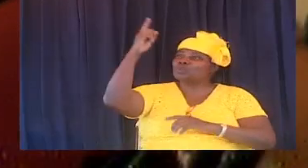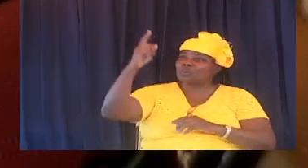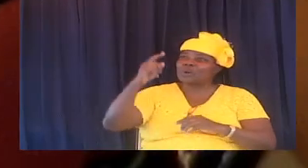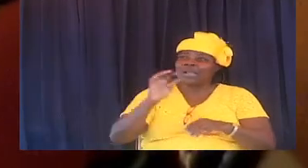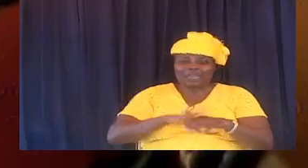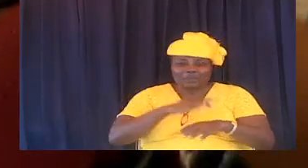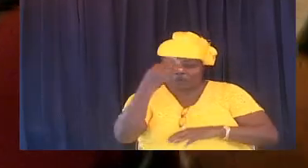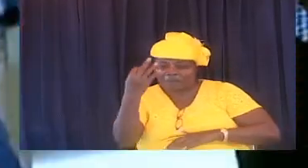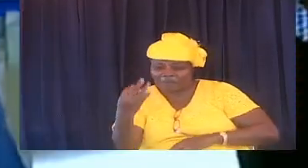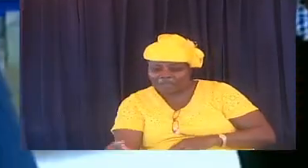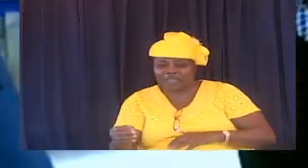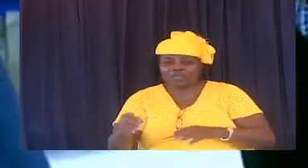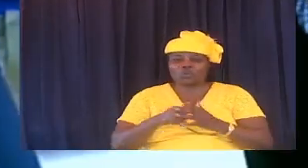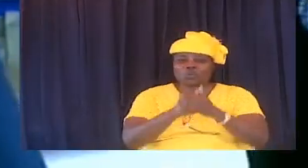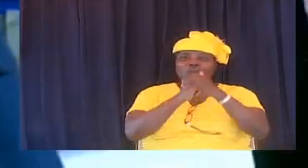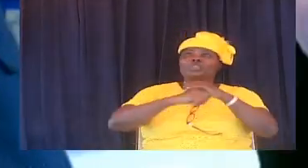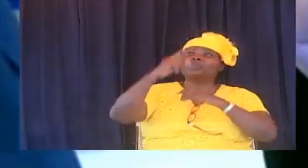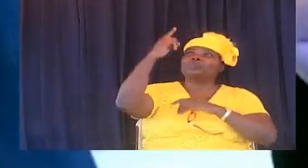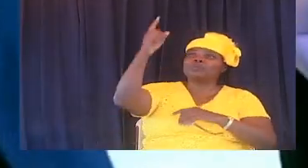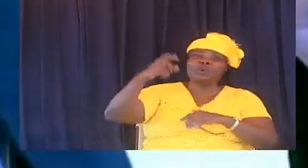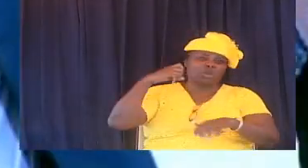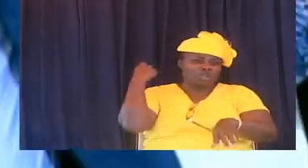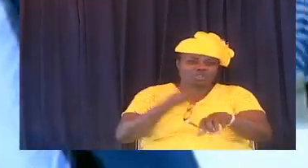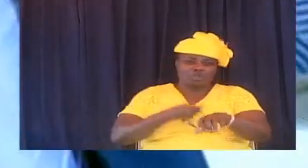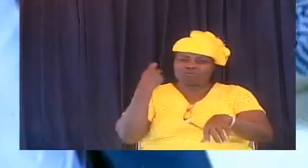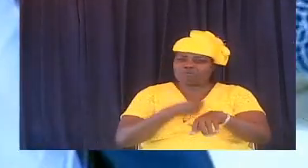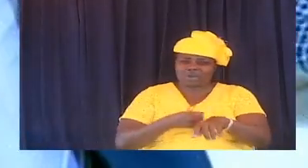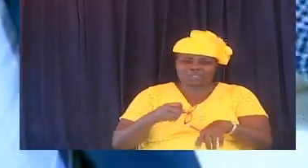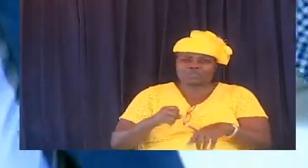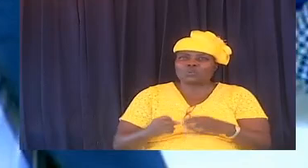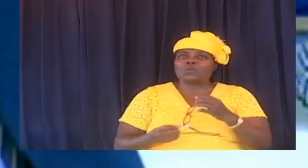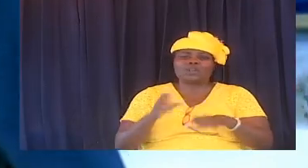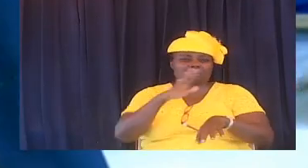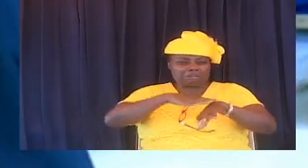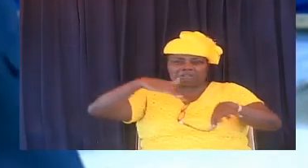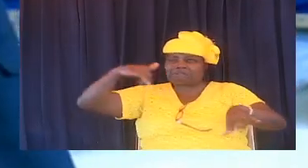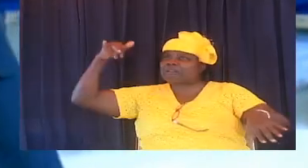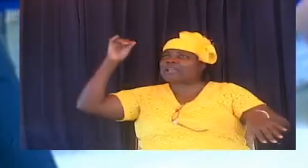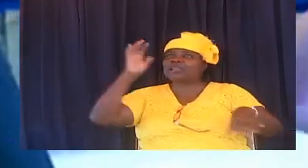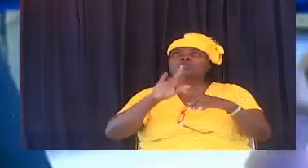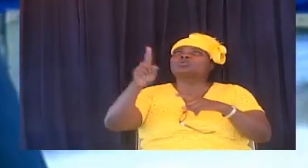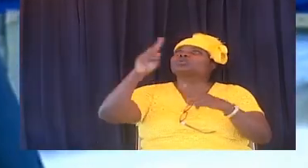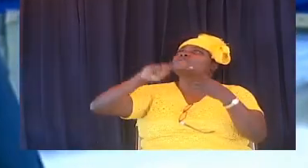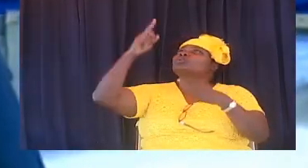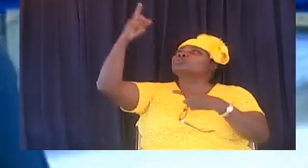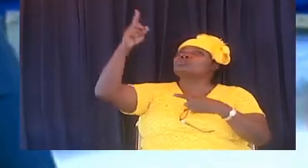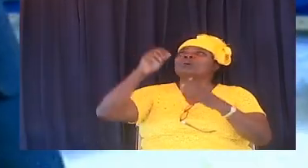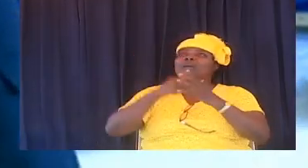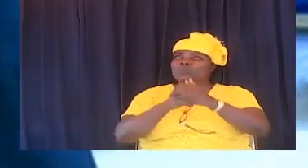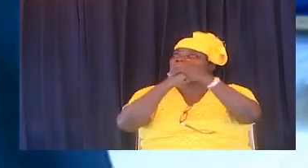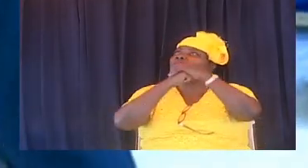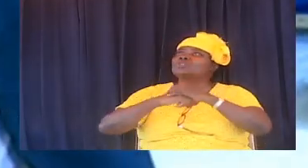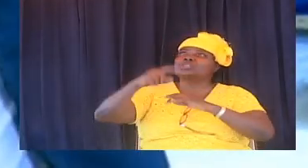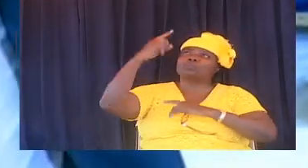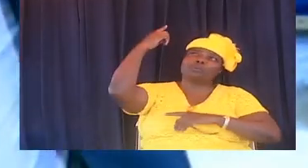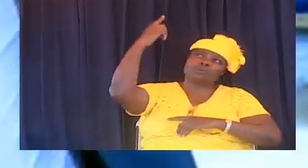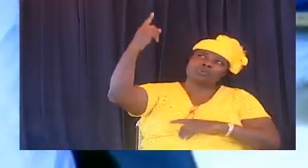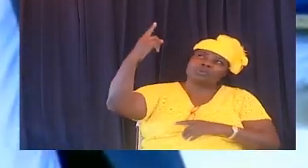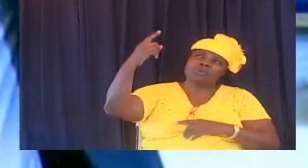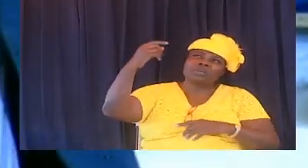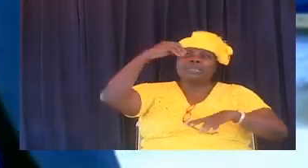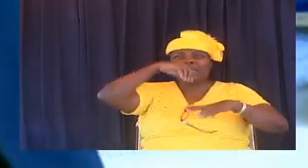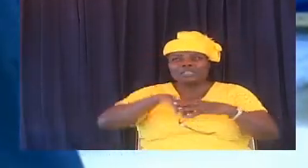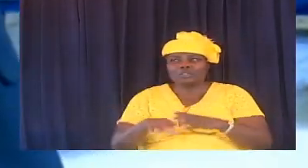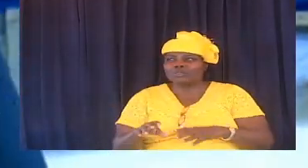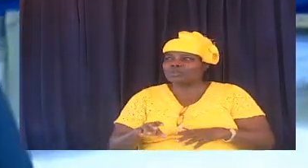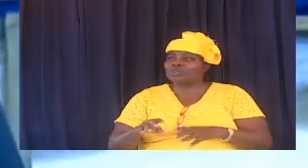worship you, God, that the rocks will take up. So help us, Lord Jesus. Hallelujah. To come this morning into your presence with thanksgiving and into your